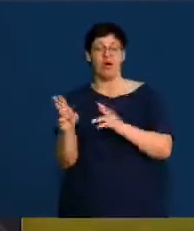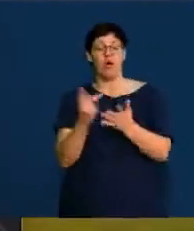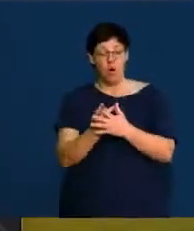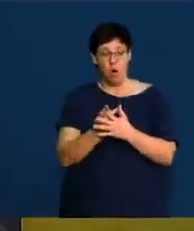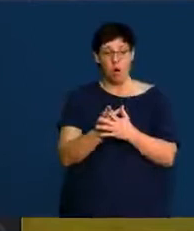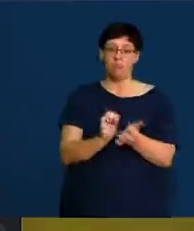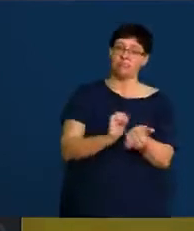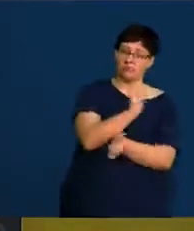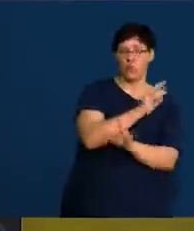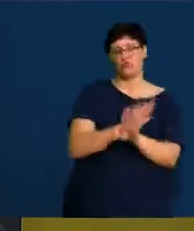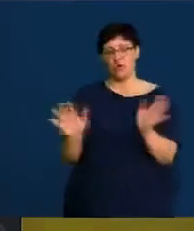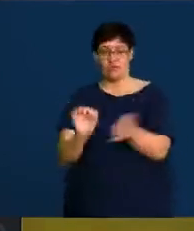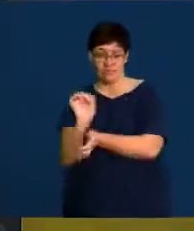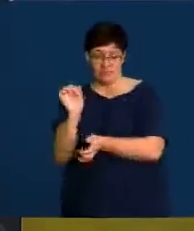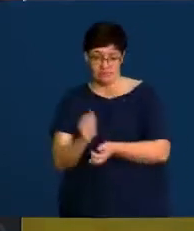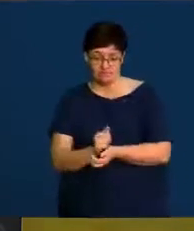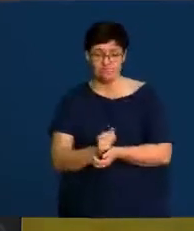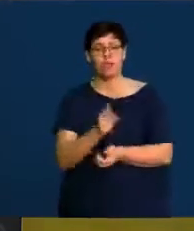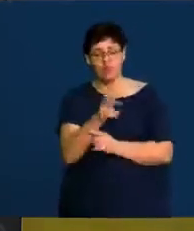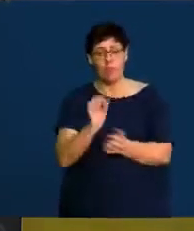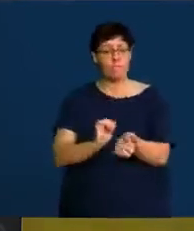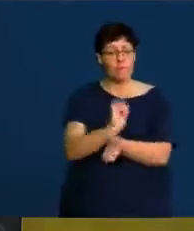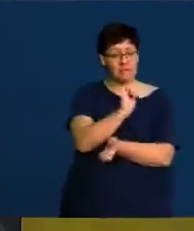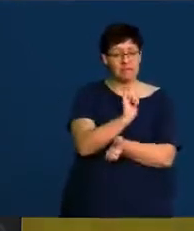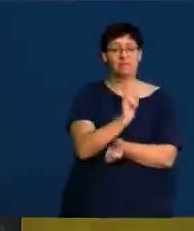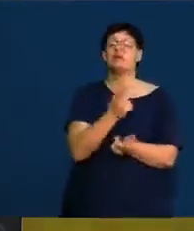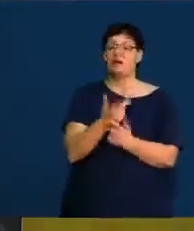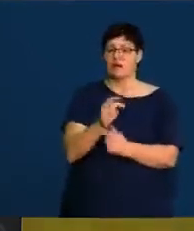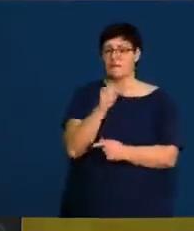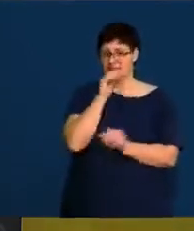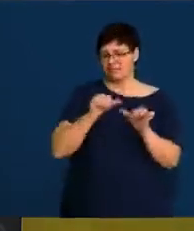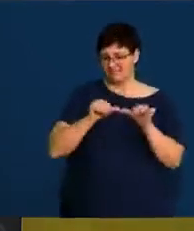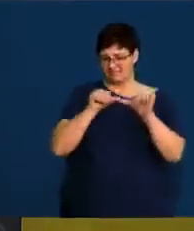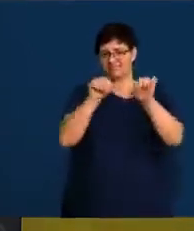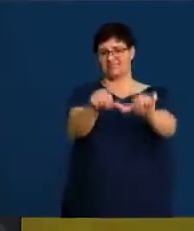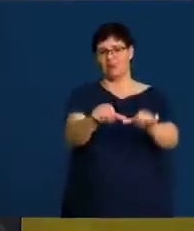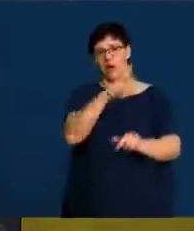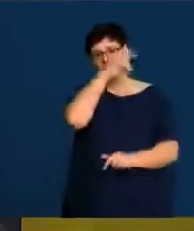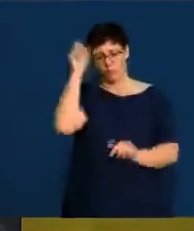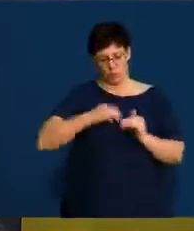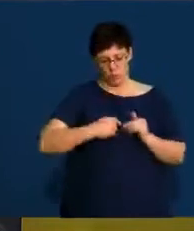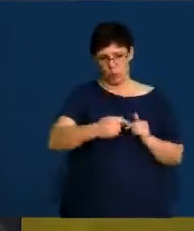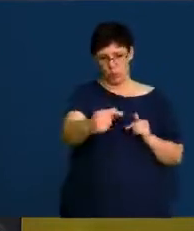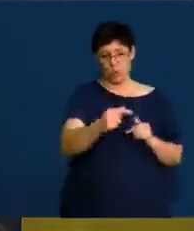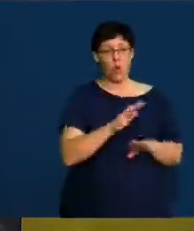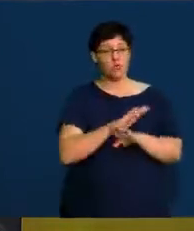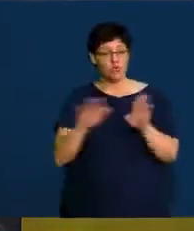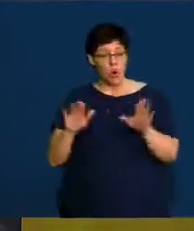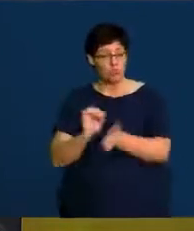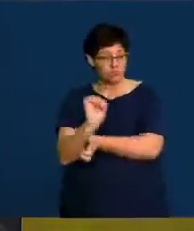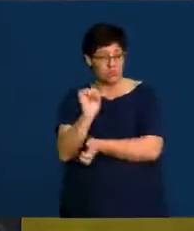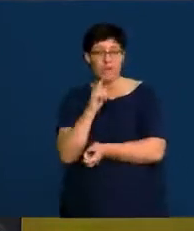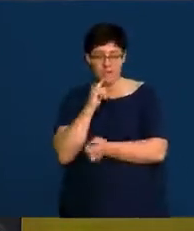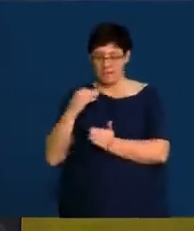or non-perennial. Remember, your perennial is permanent, so it's a continuous blue line. Your non-perennial is